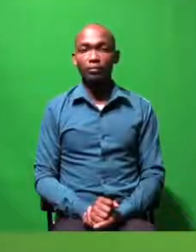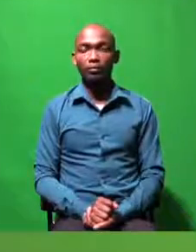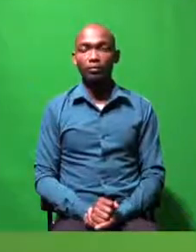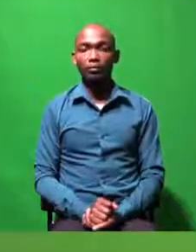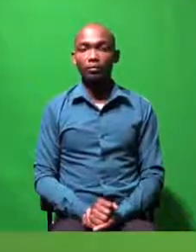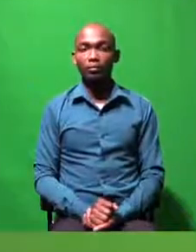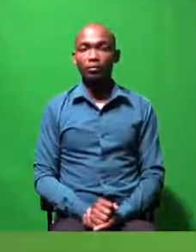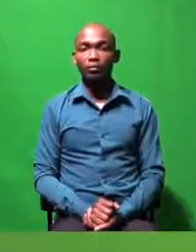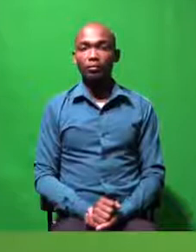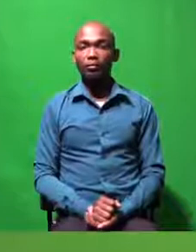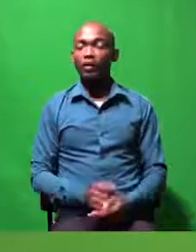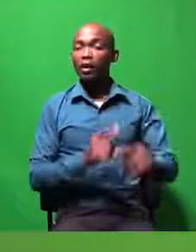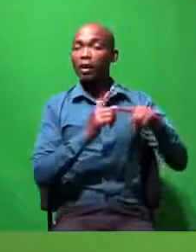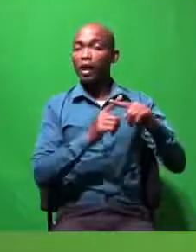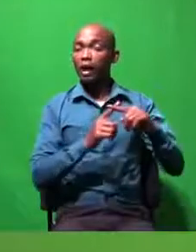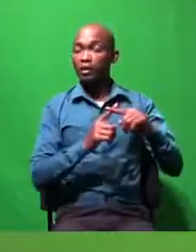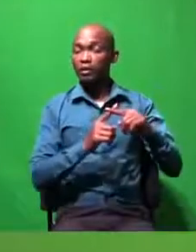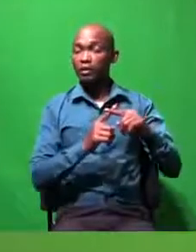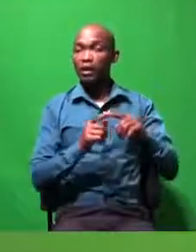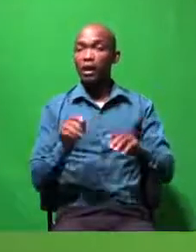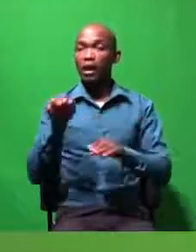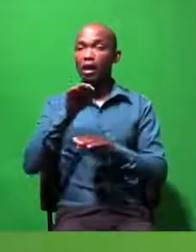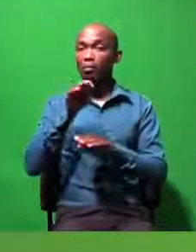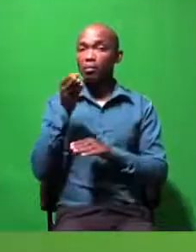can add up